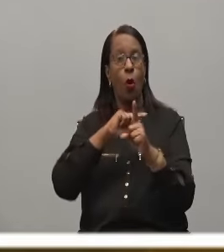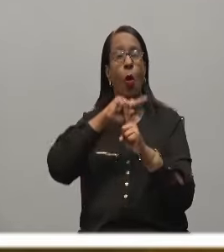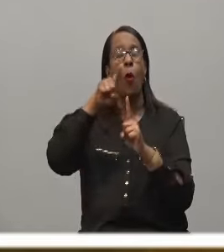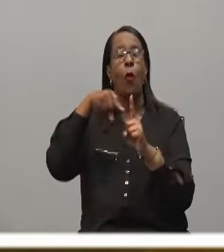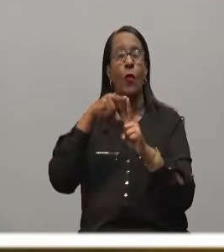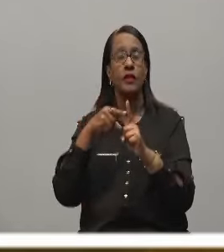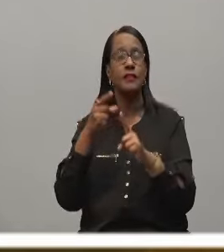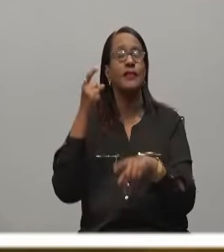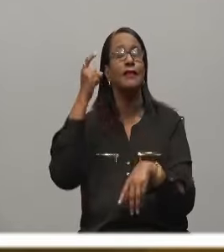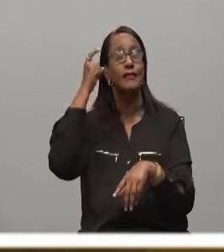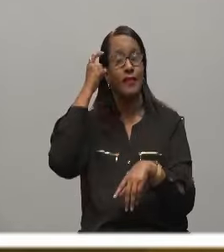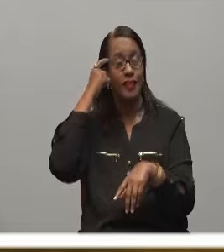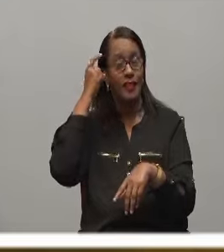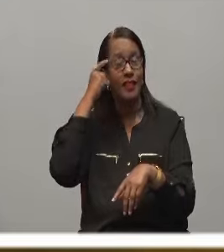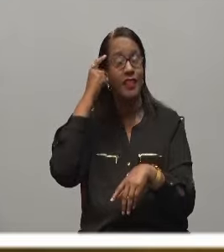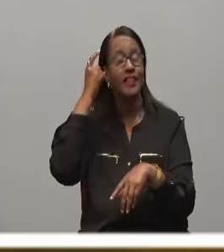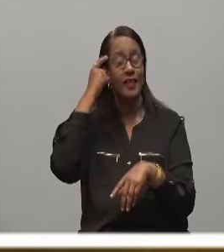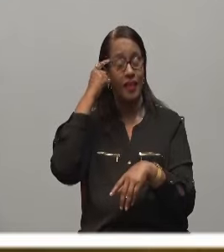take.